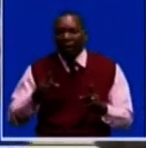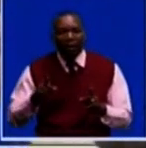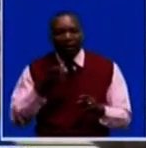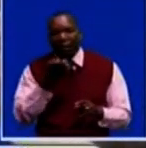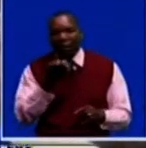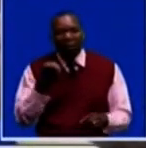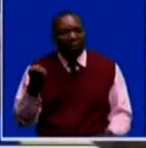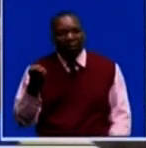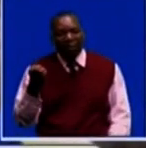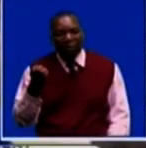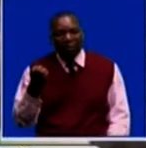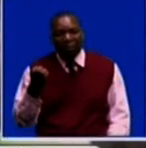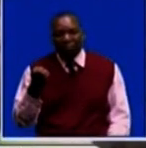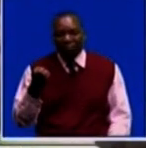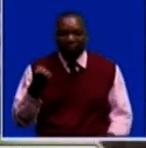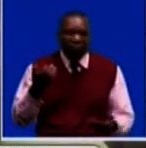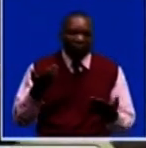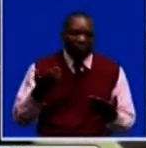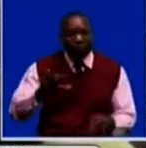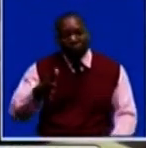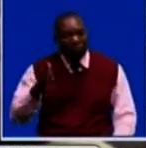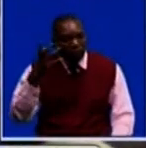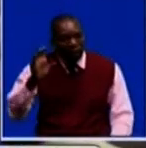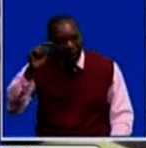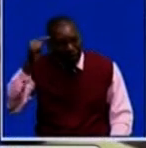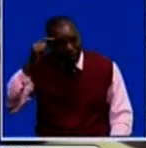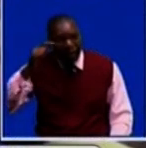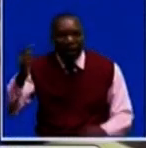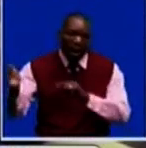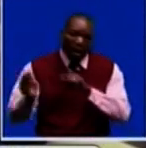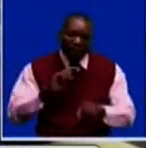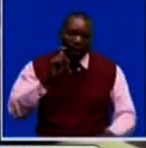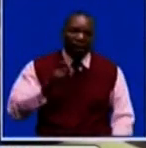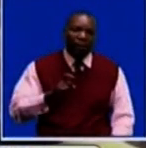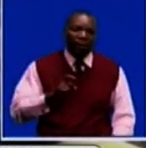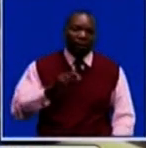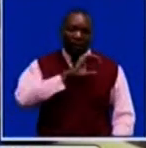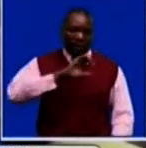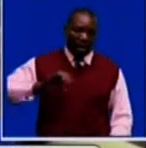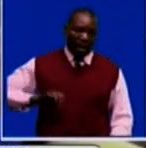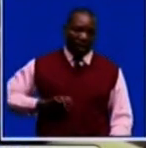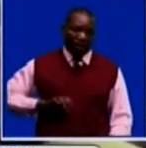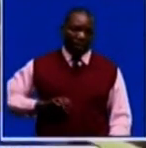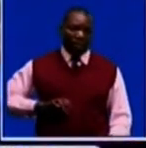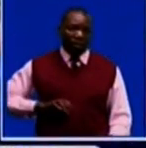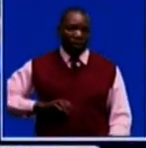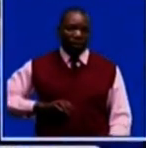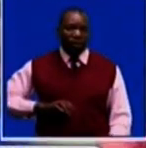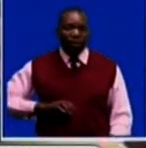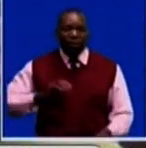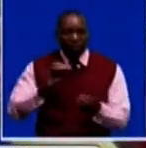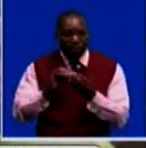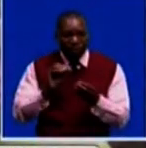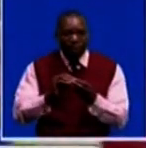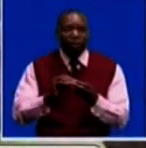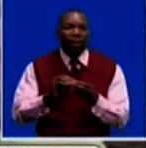equipment absolutely. We need government to come on board. This council needs a lot of these